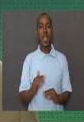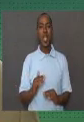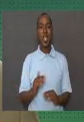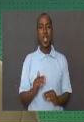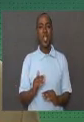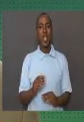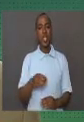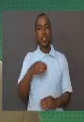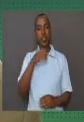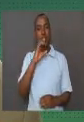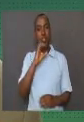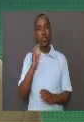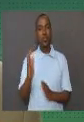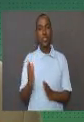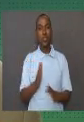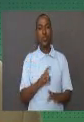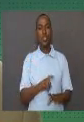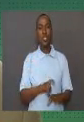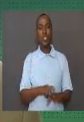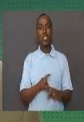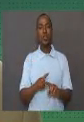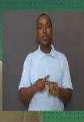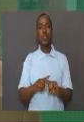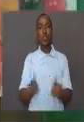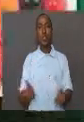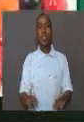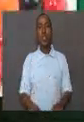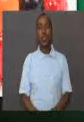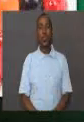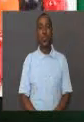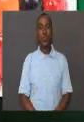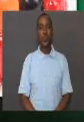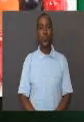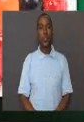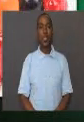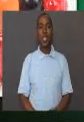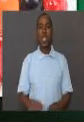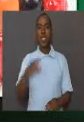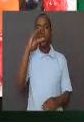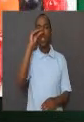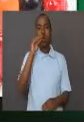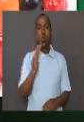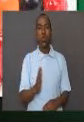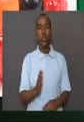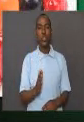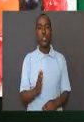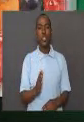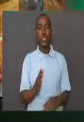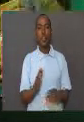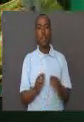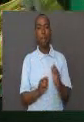drinks have been made in different countries. People have used